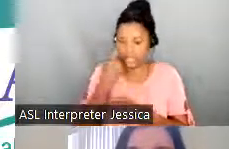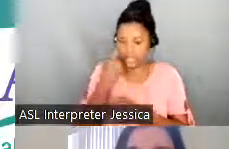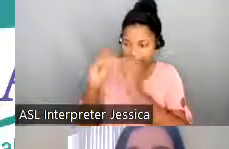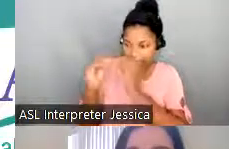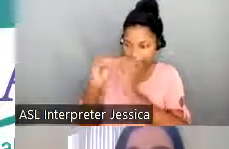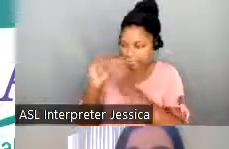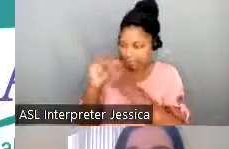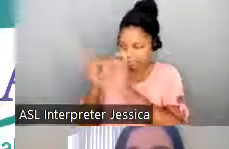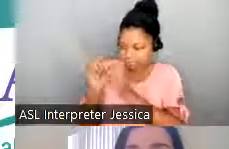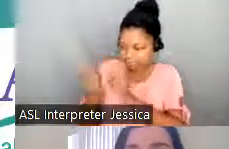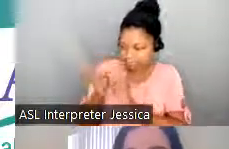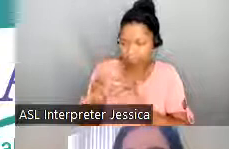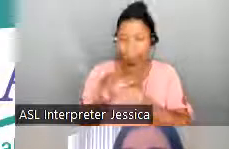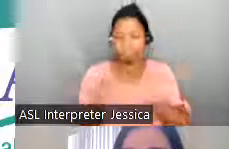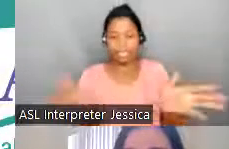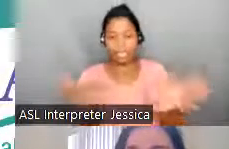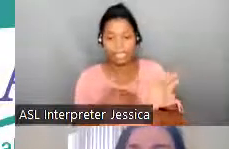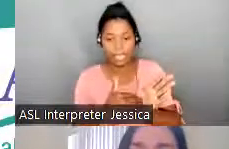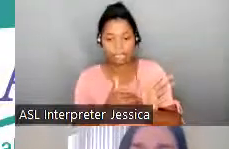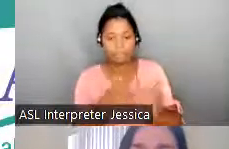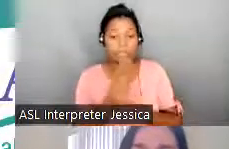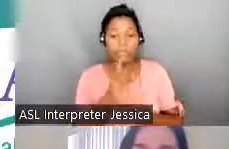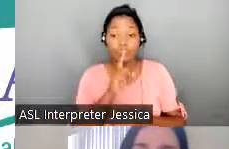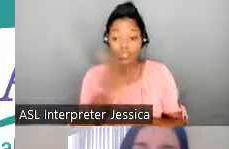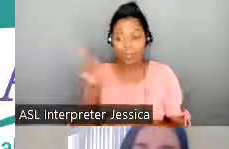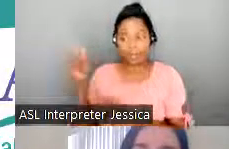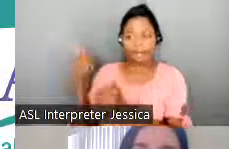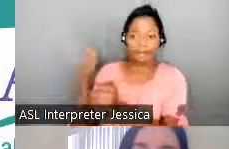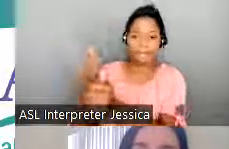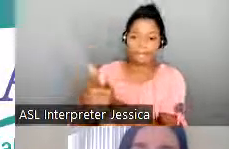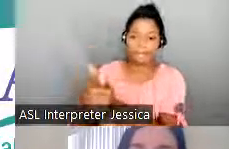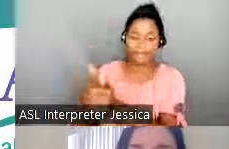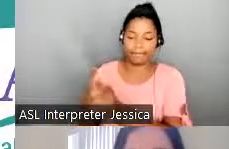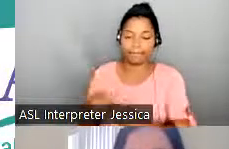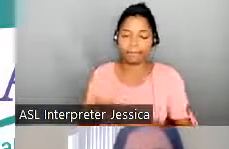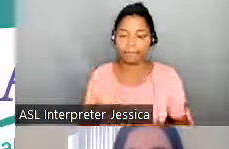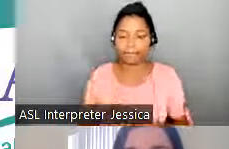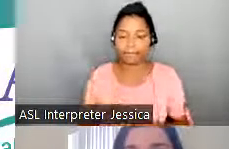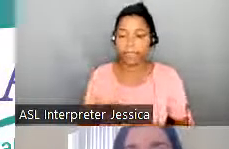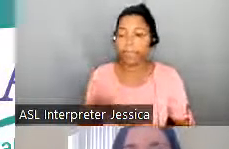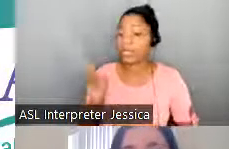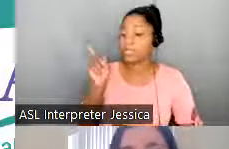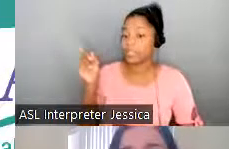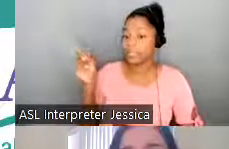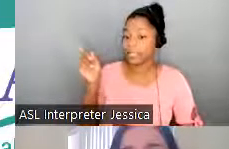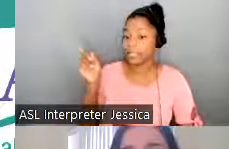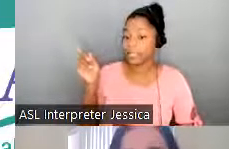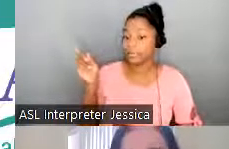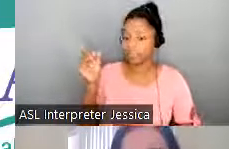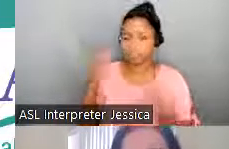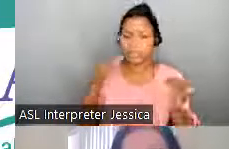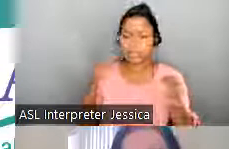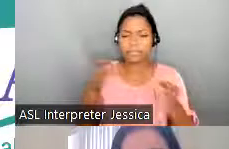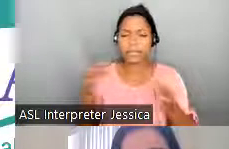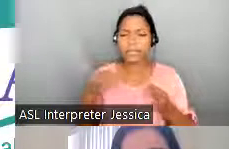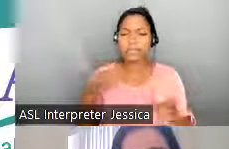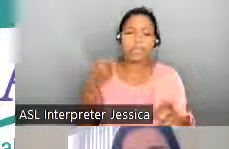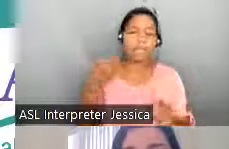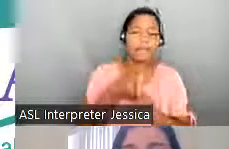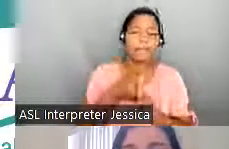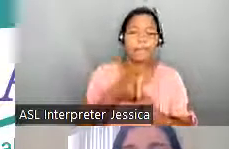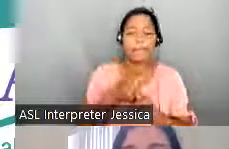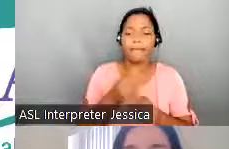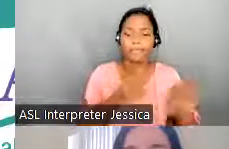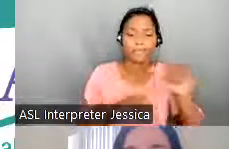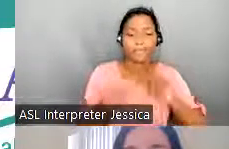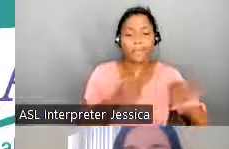toolkit to ensure that the materials are more evergreen. So the materials in the toolkit explain the impact of social